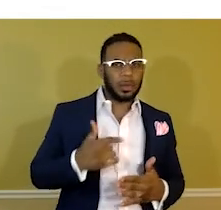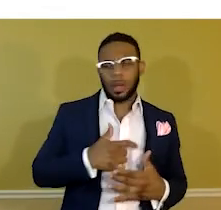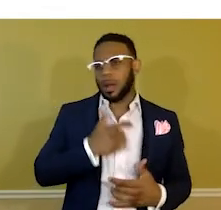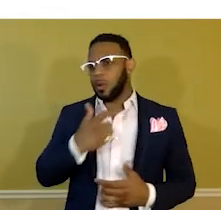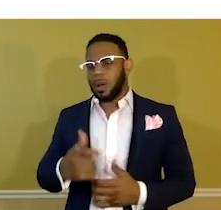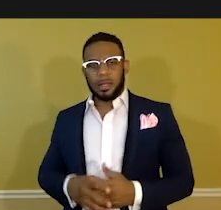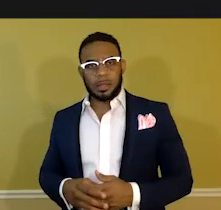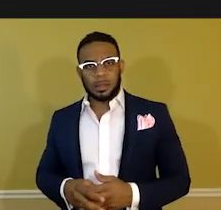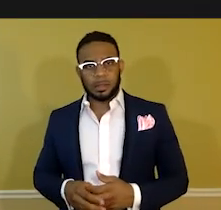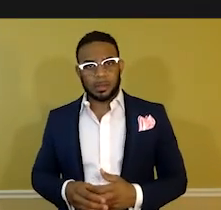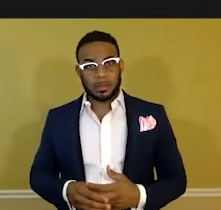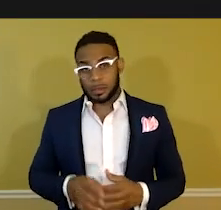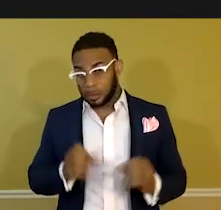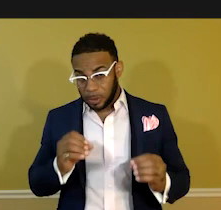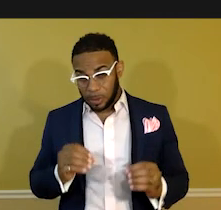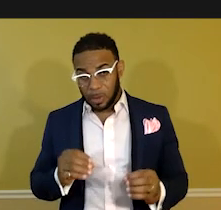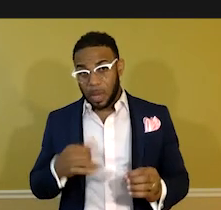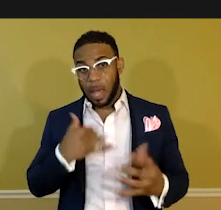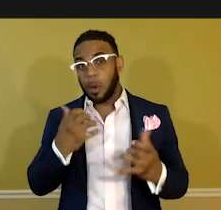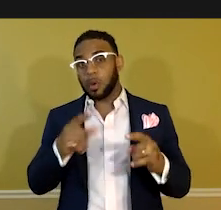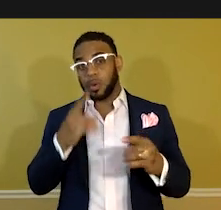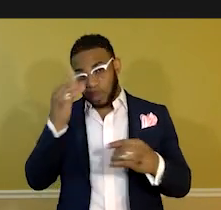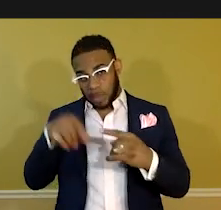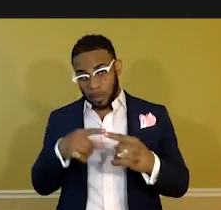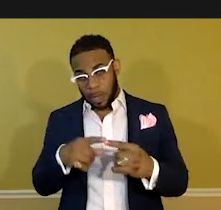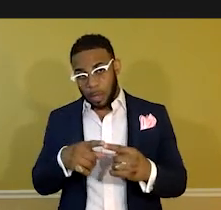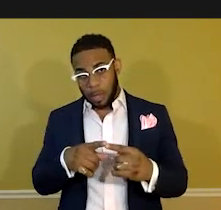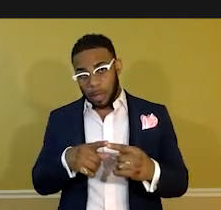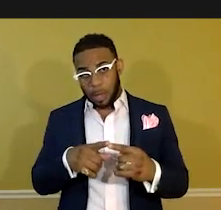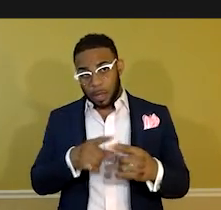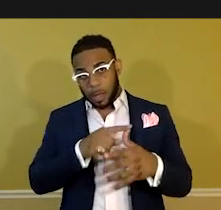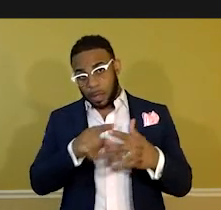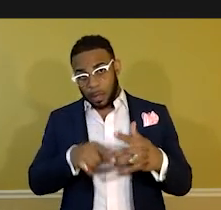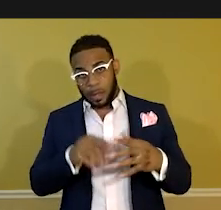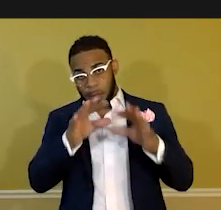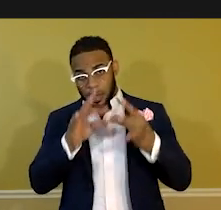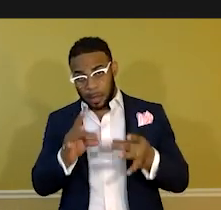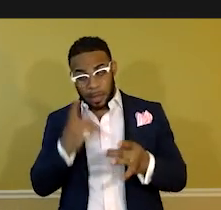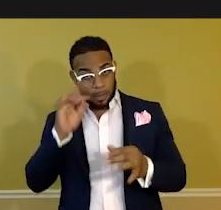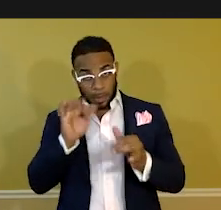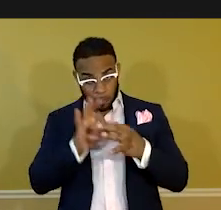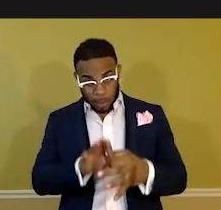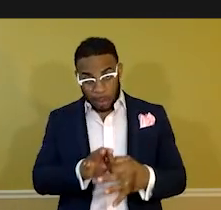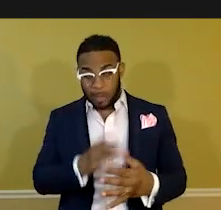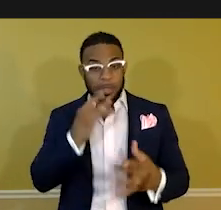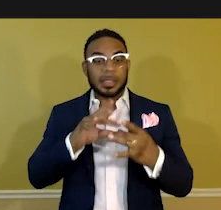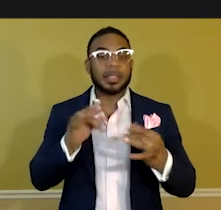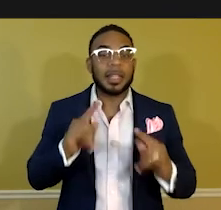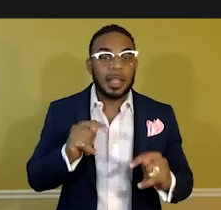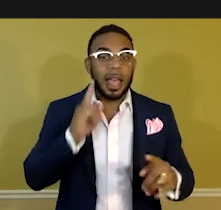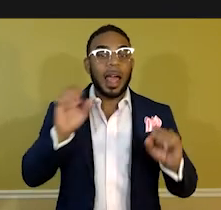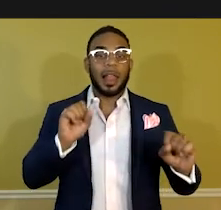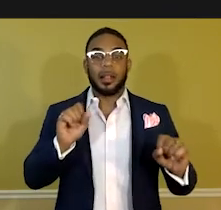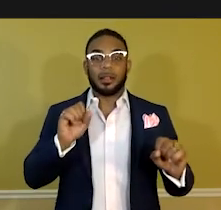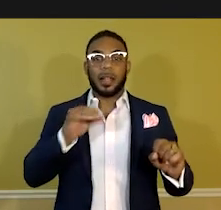watch? Um, so I want you to think about the following statements and if you can relate, just say it out